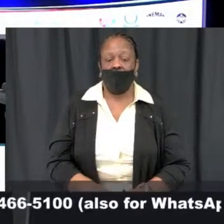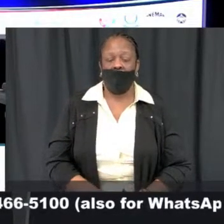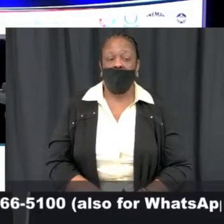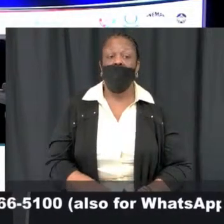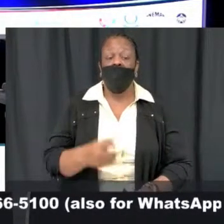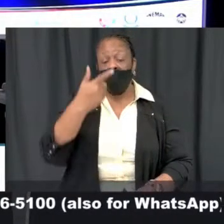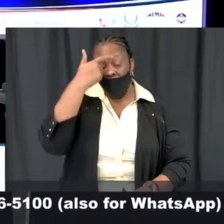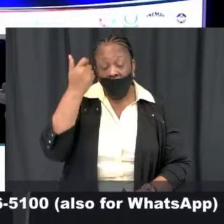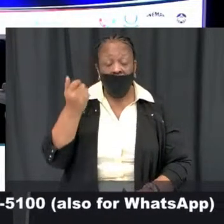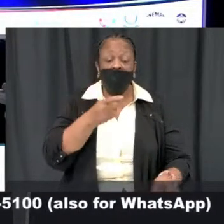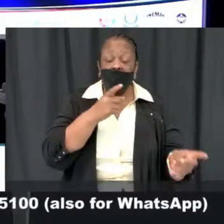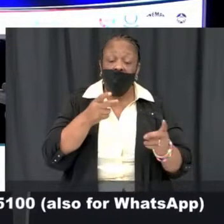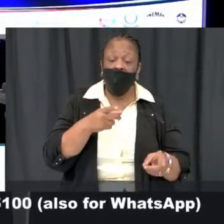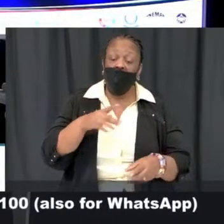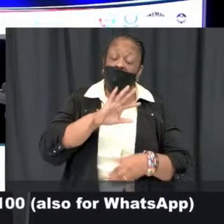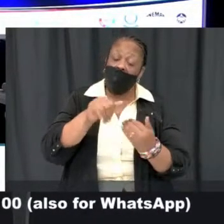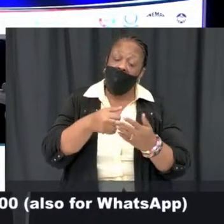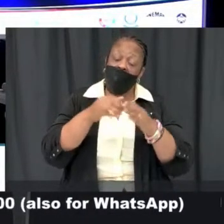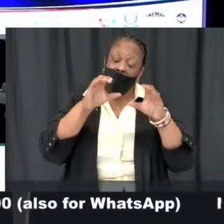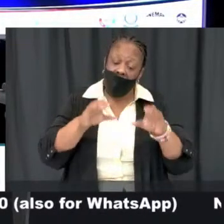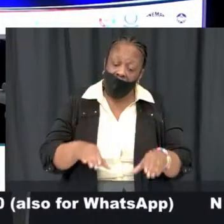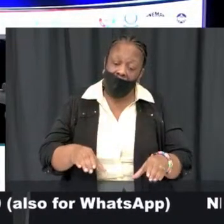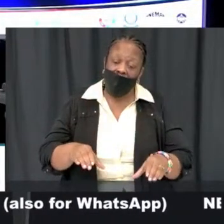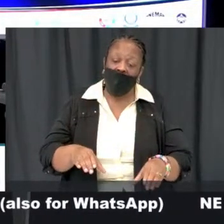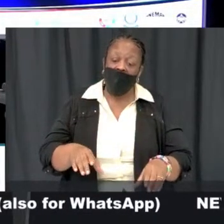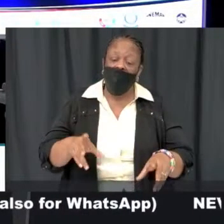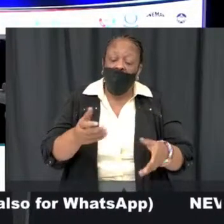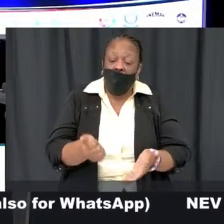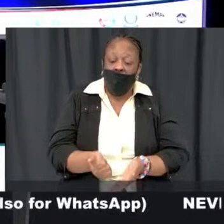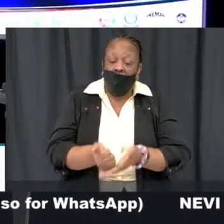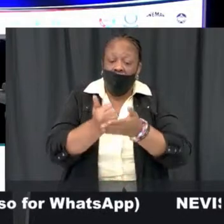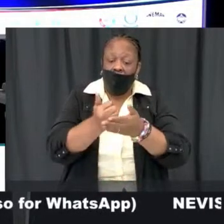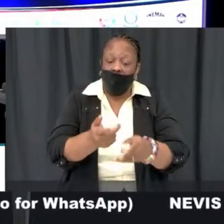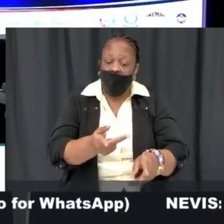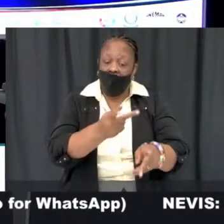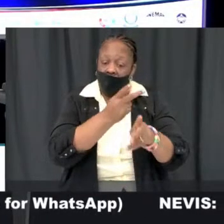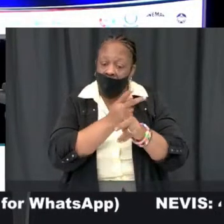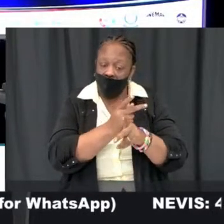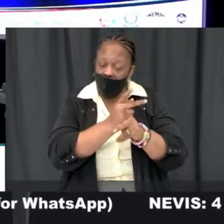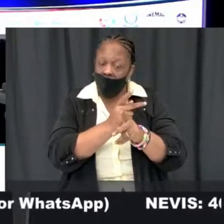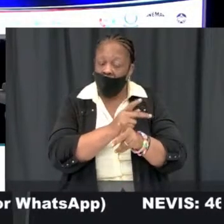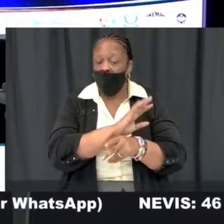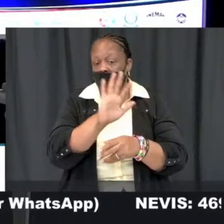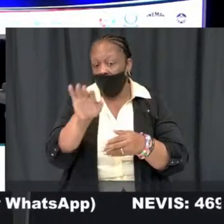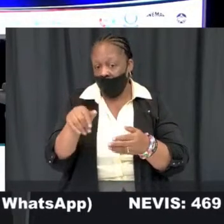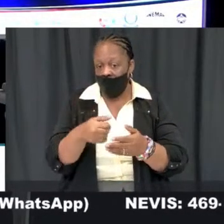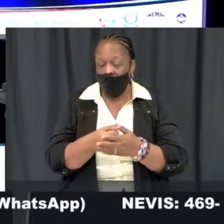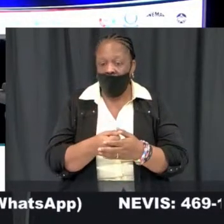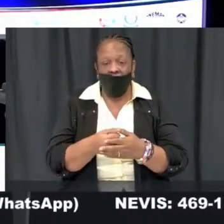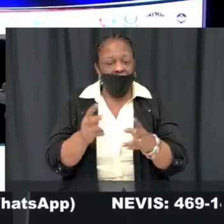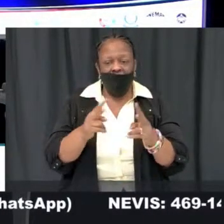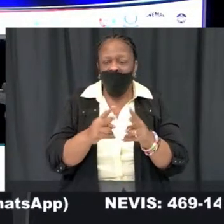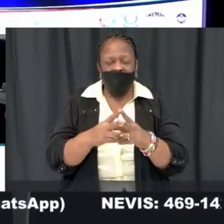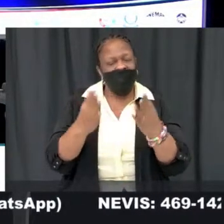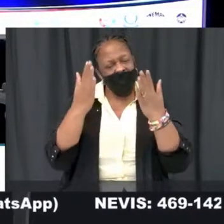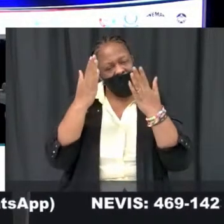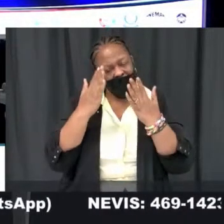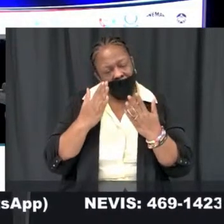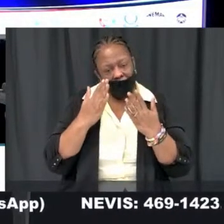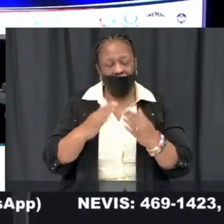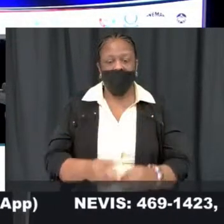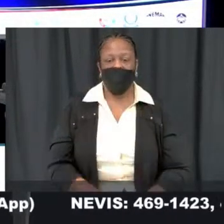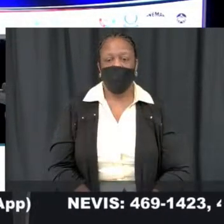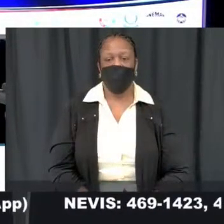to keep us safe, ladies and gentlemen, it's rather sad. And I have to really stop